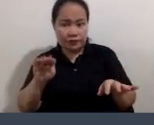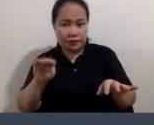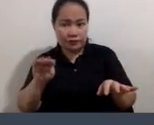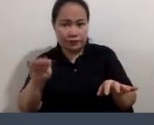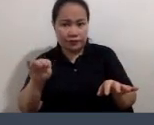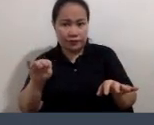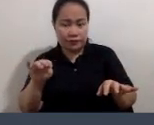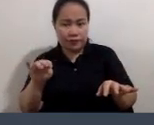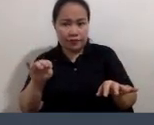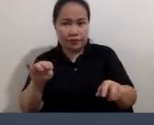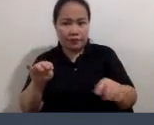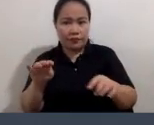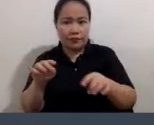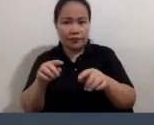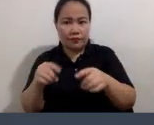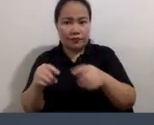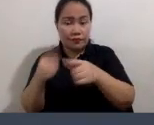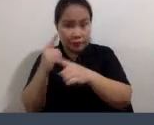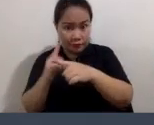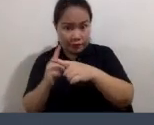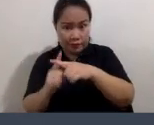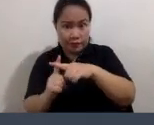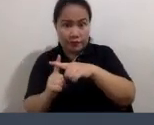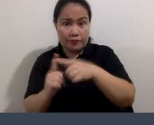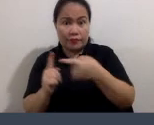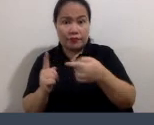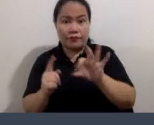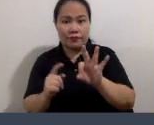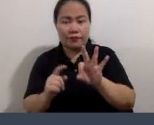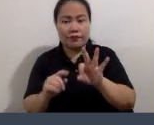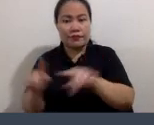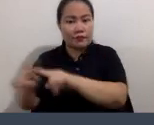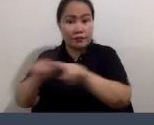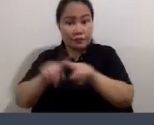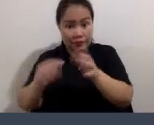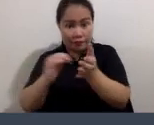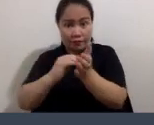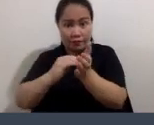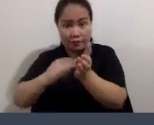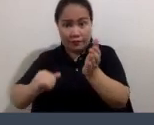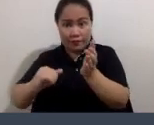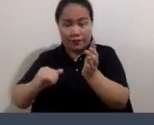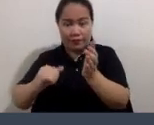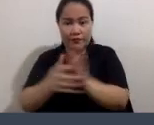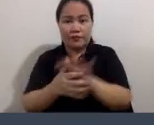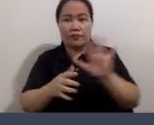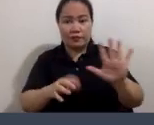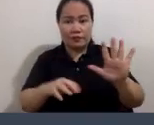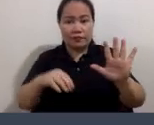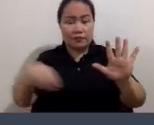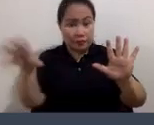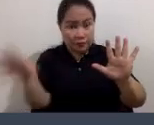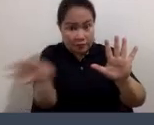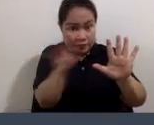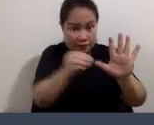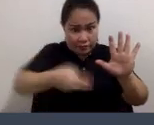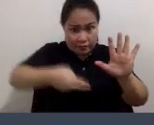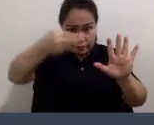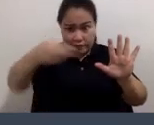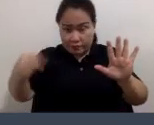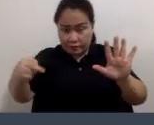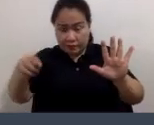is 14, plus negative 9. So, different signs. So, 14 and 9, that is